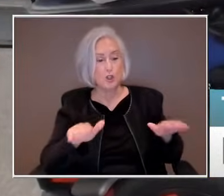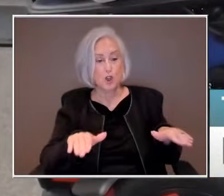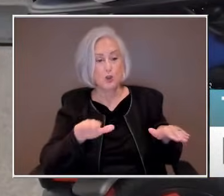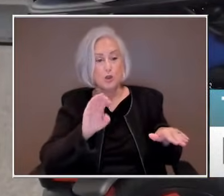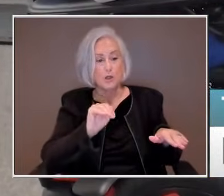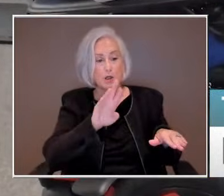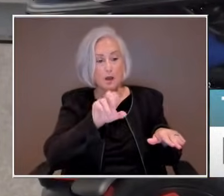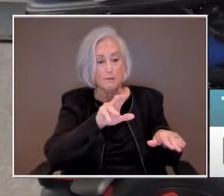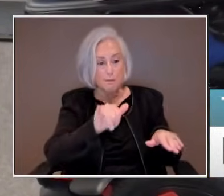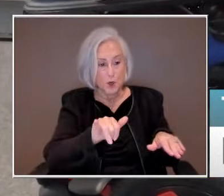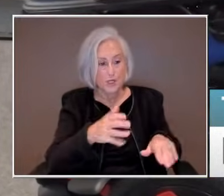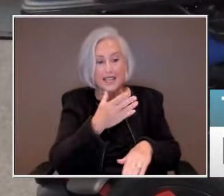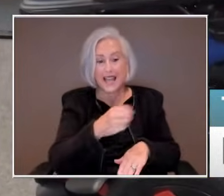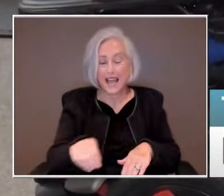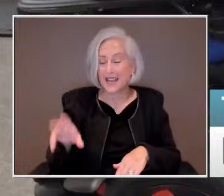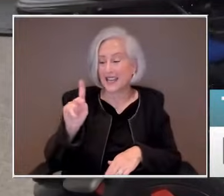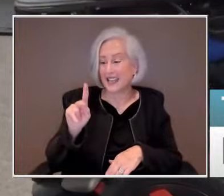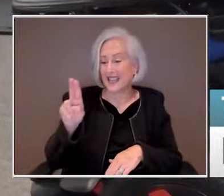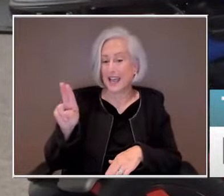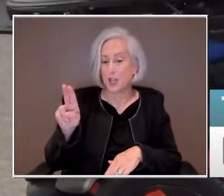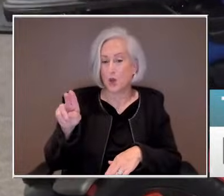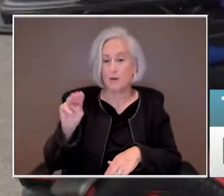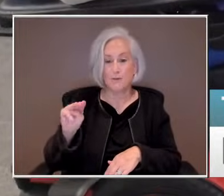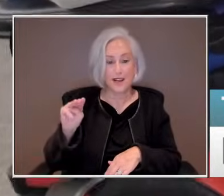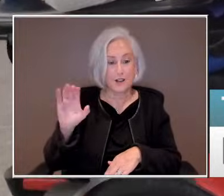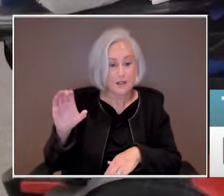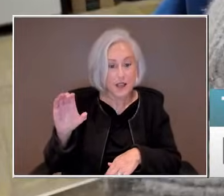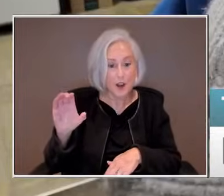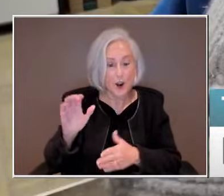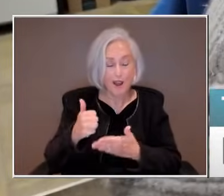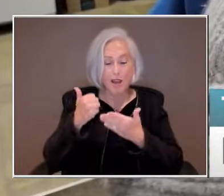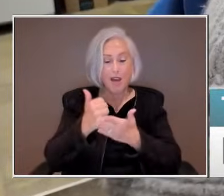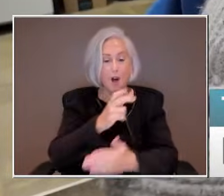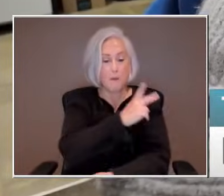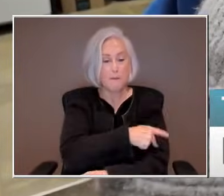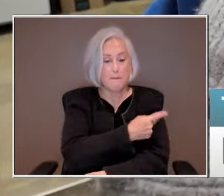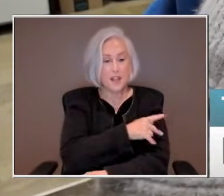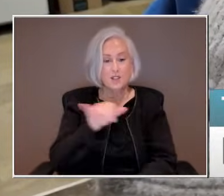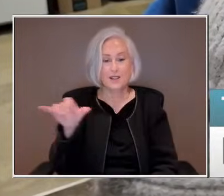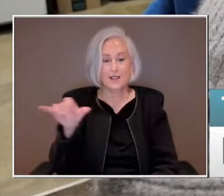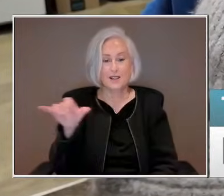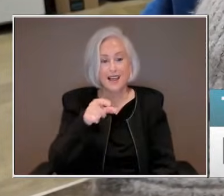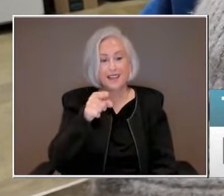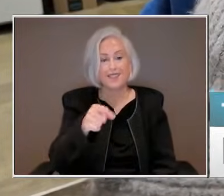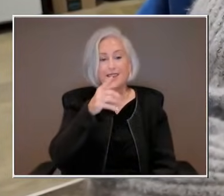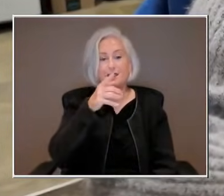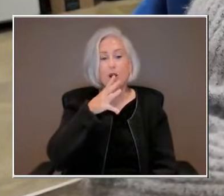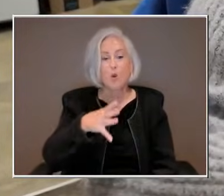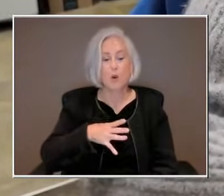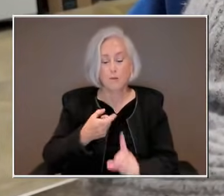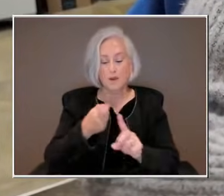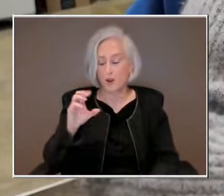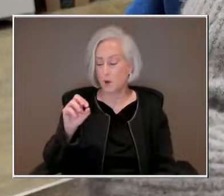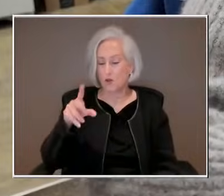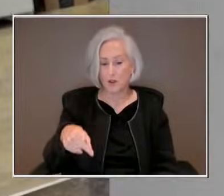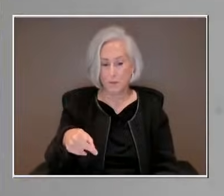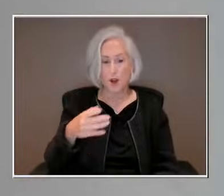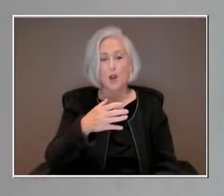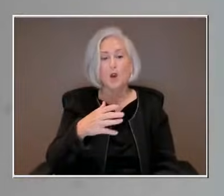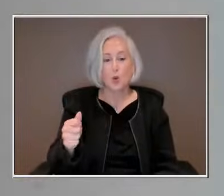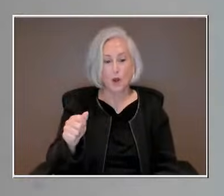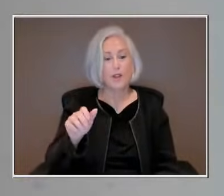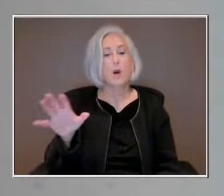of Kansas Medical Center is helping patients like this Overland Park woman and her mom with very rare diseases.